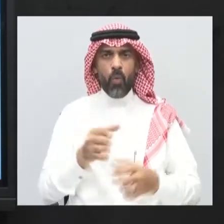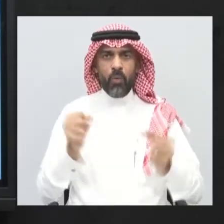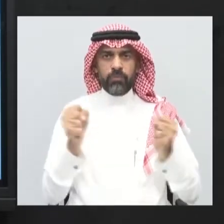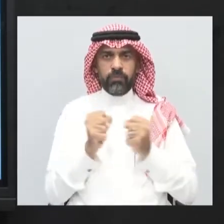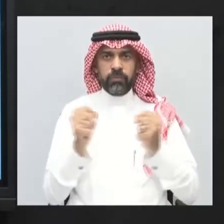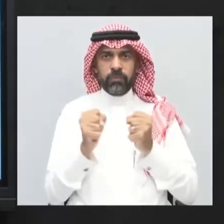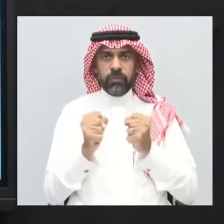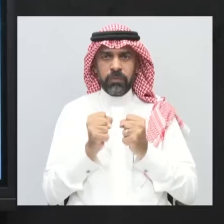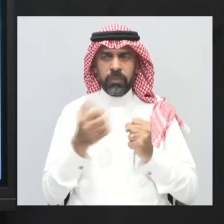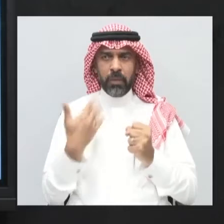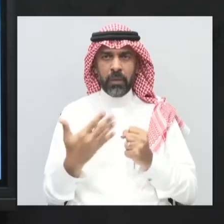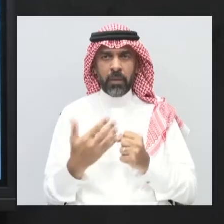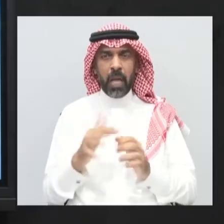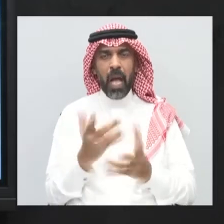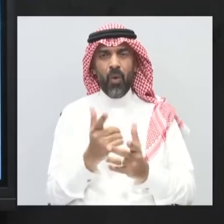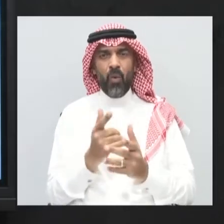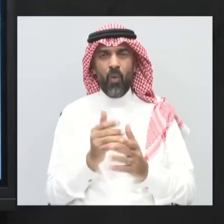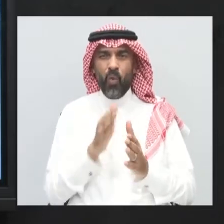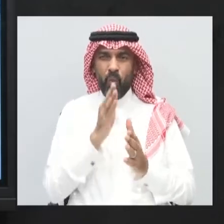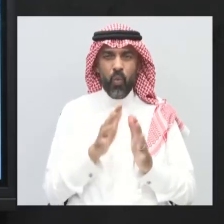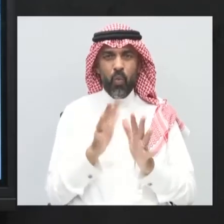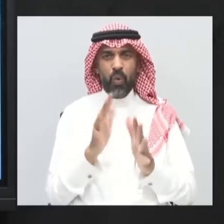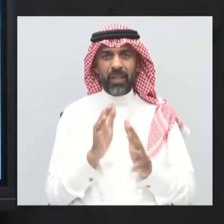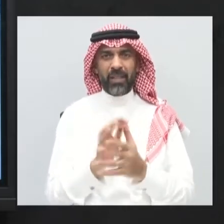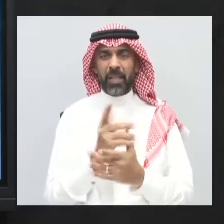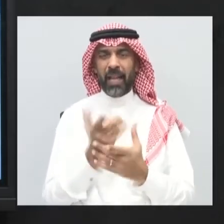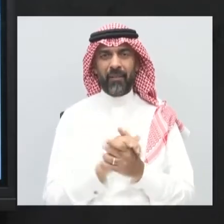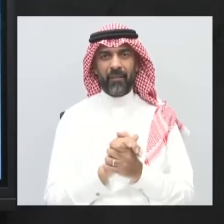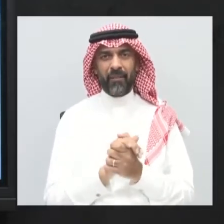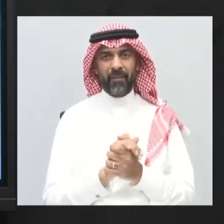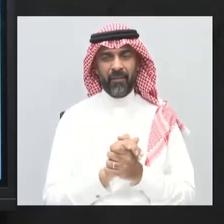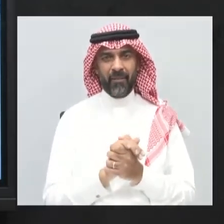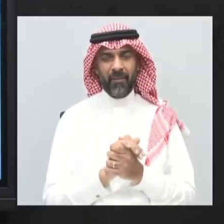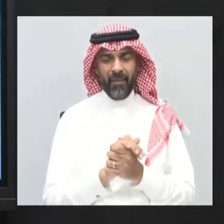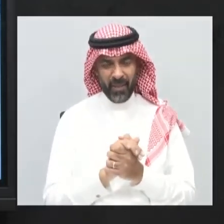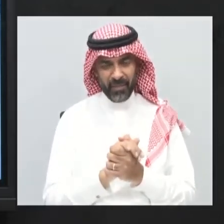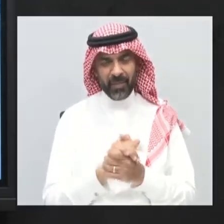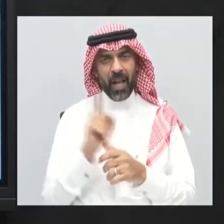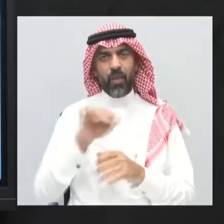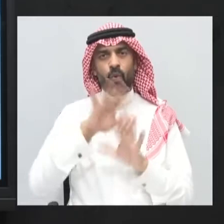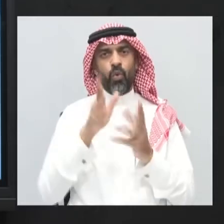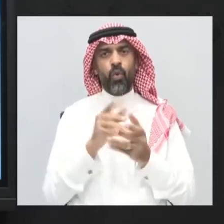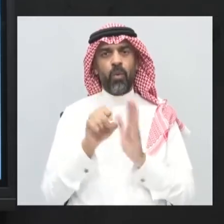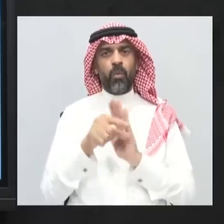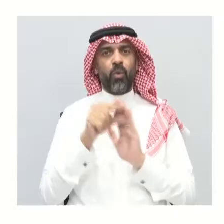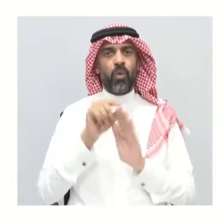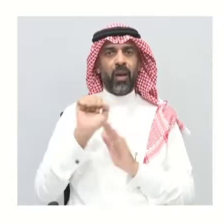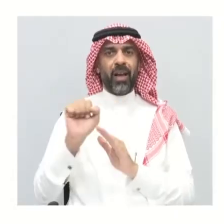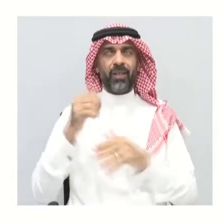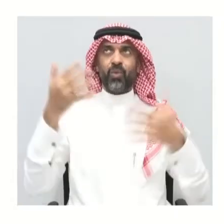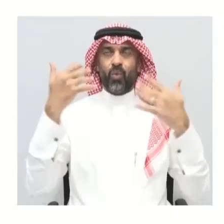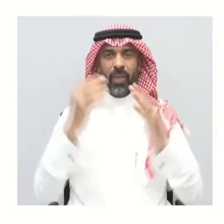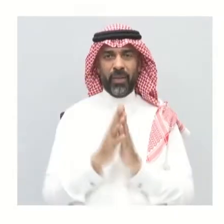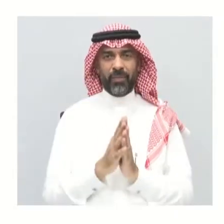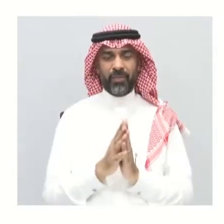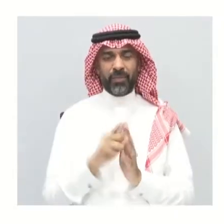middle? Right? So when we go outside, how does that feel? That's related to the weather. Okay? Let's read.